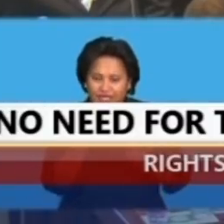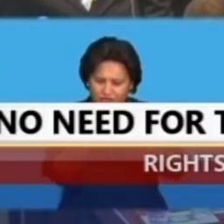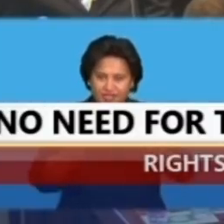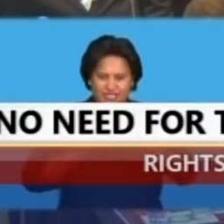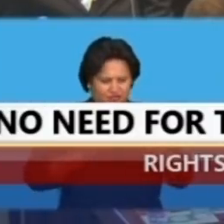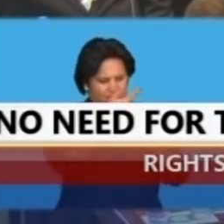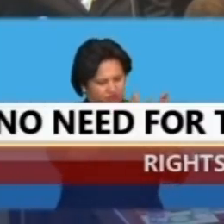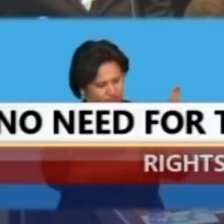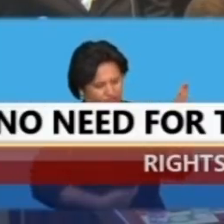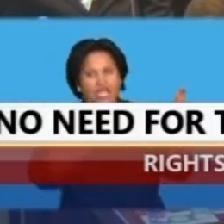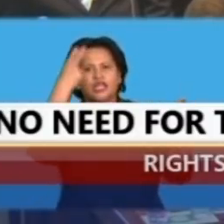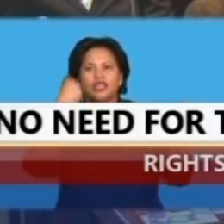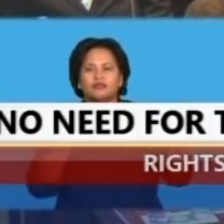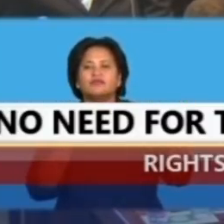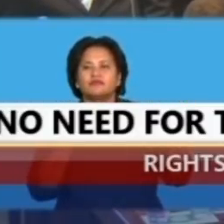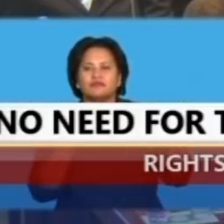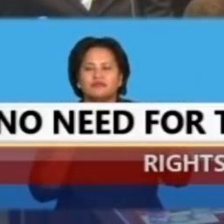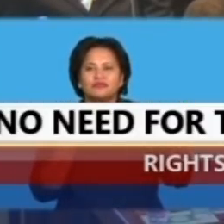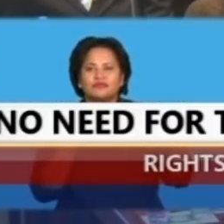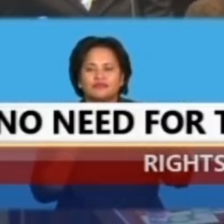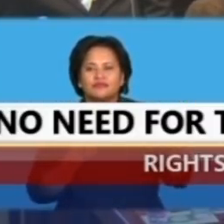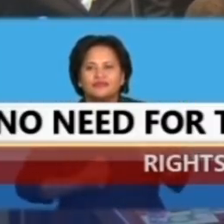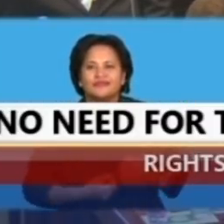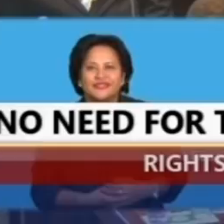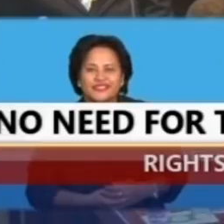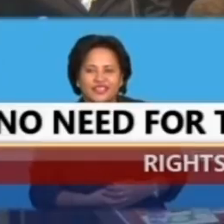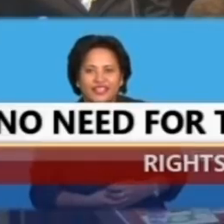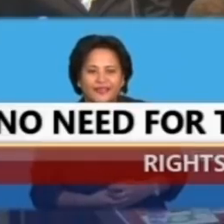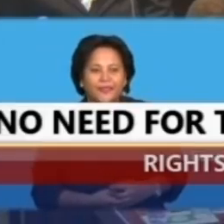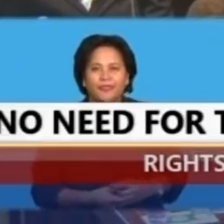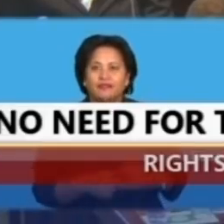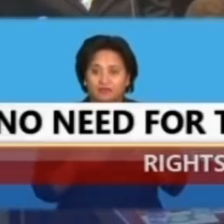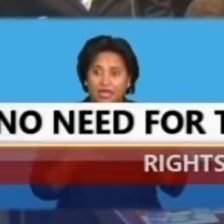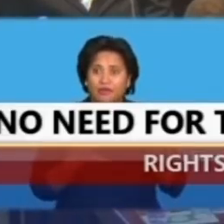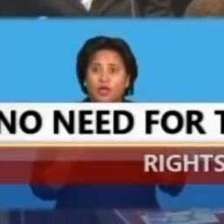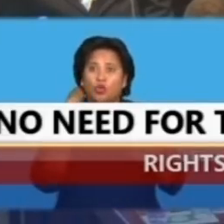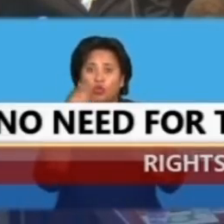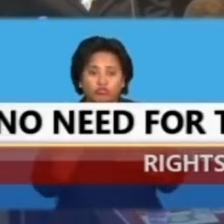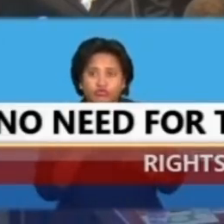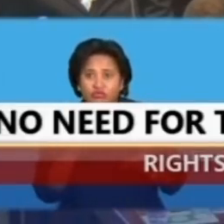of those that were removed from their employment, maybe I can let him know.